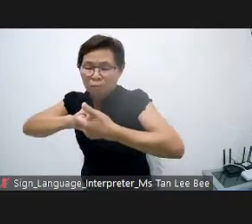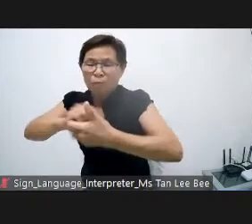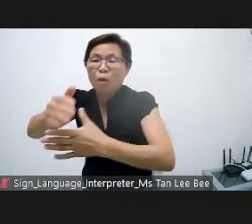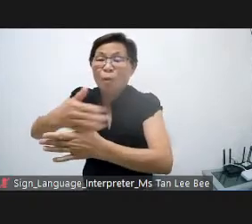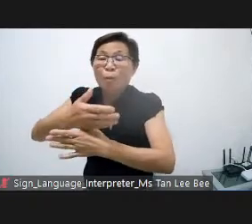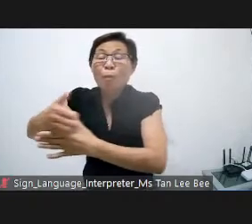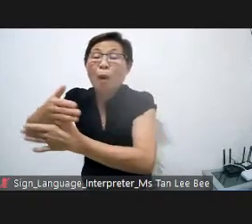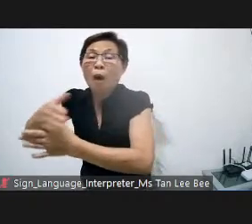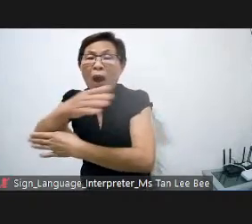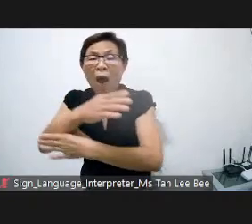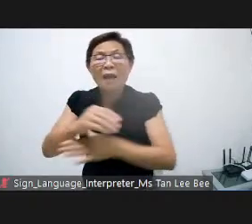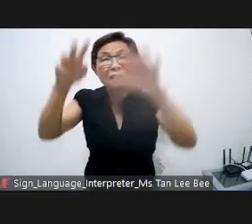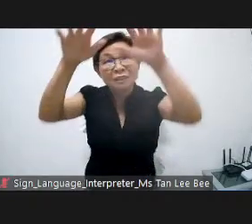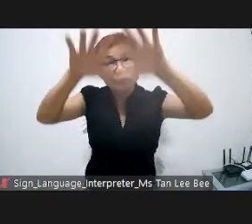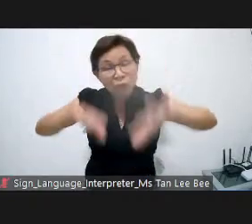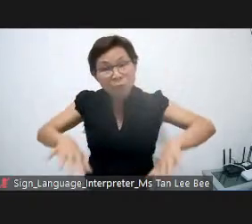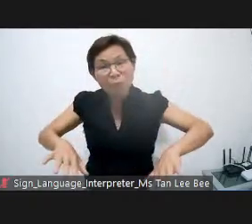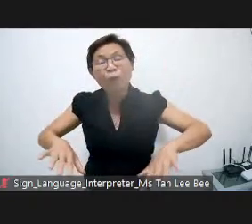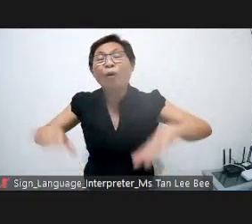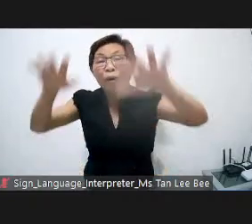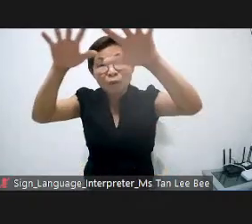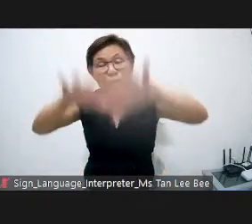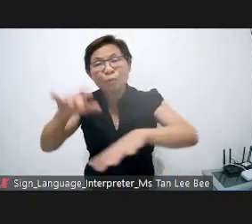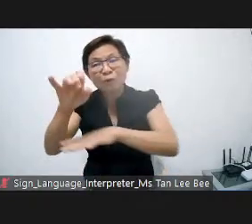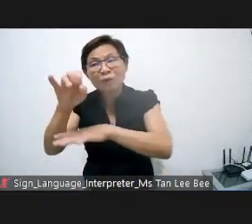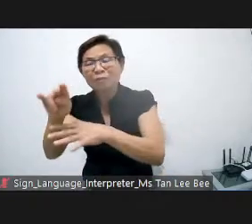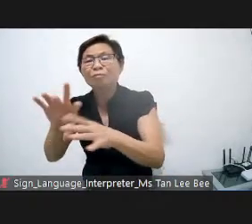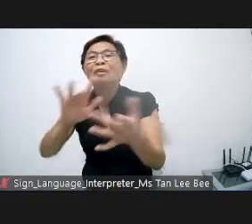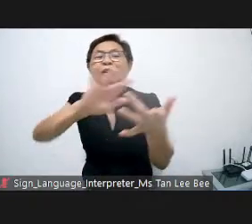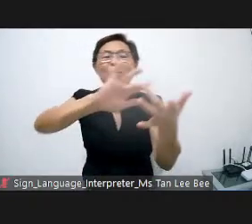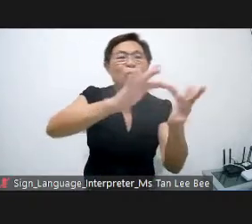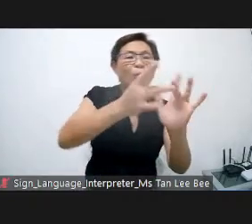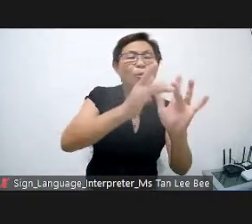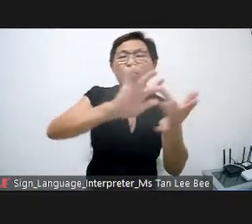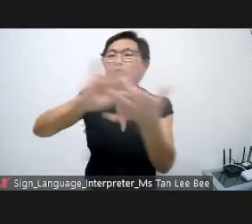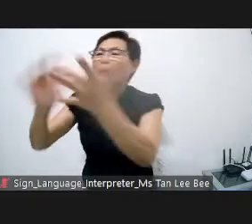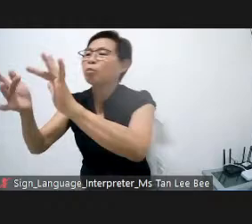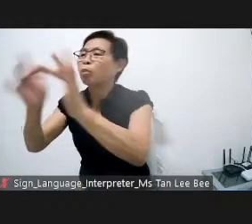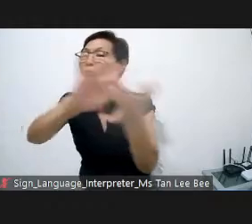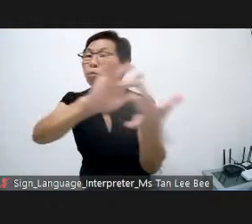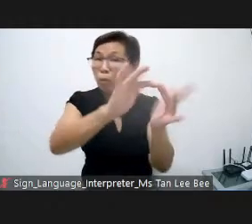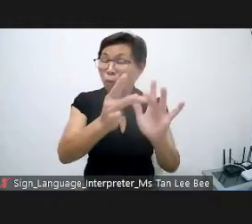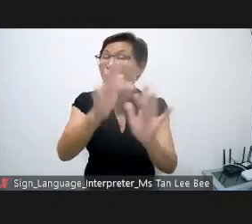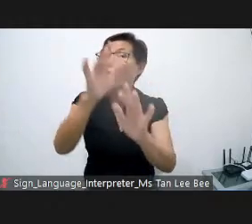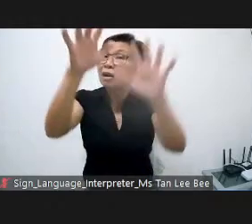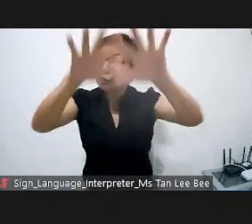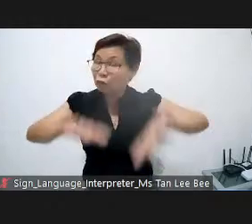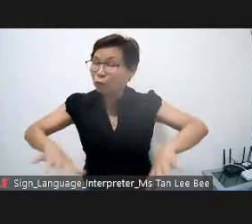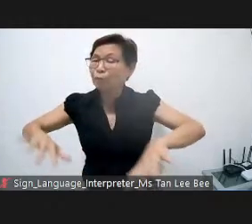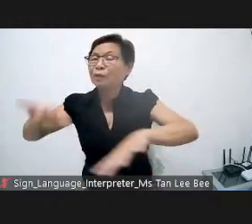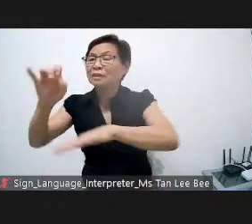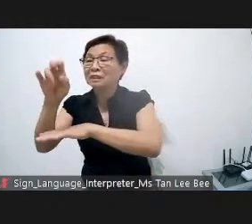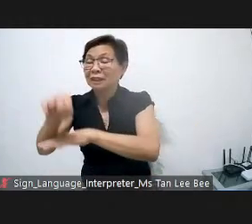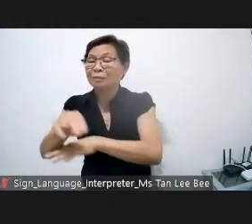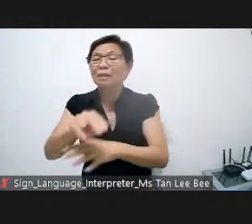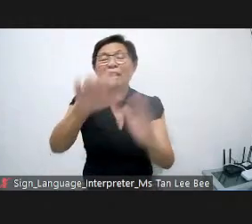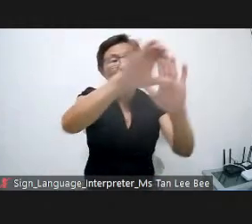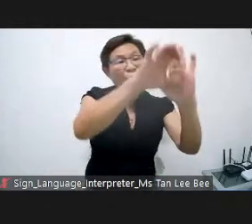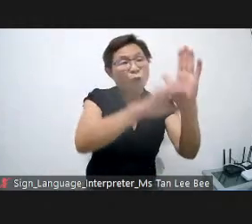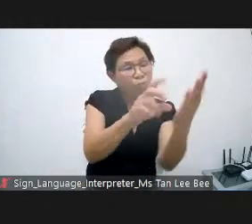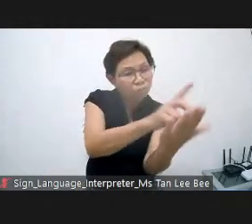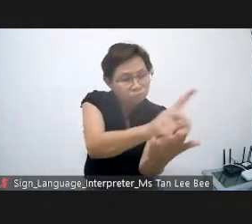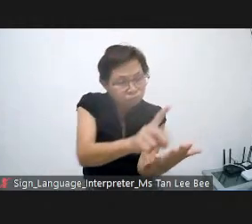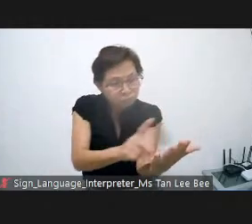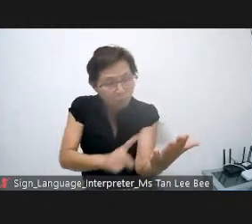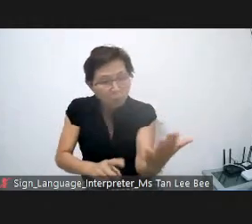course SEAMEO SEN as well as the coordinating parties. These self-learning online courses are designed and put in